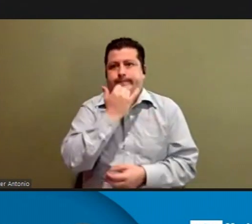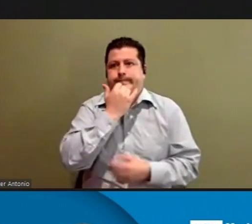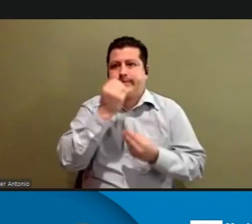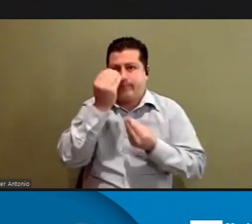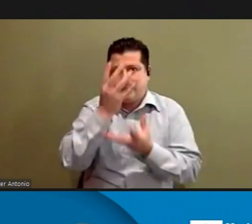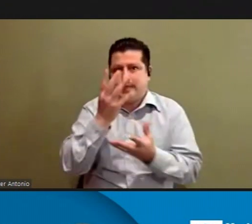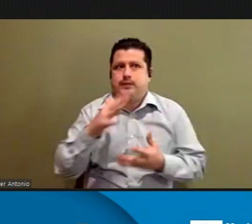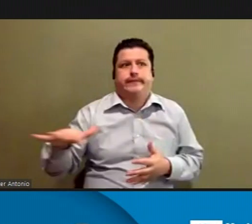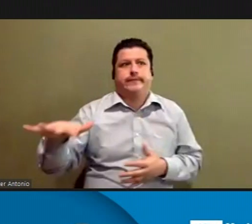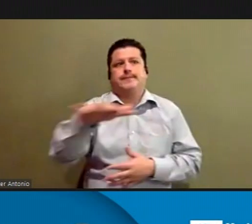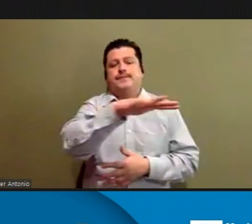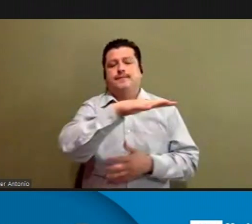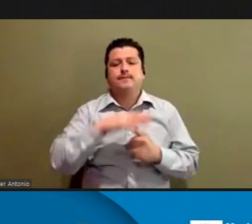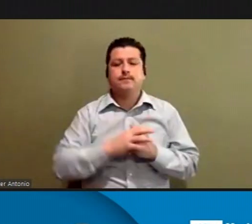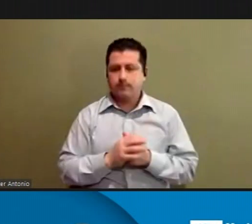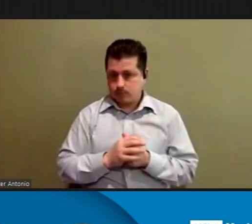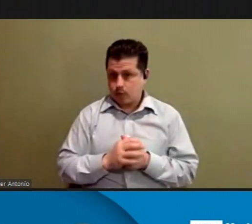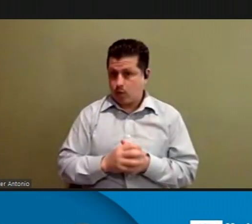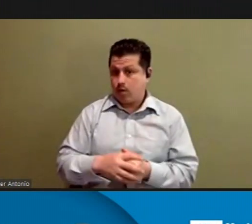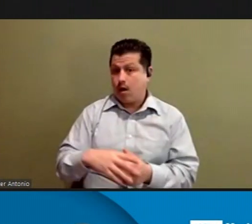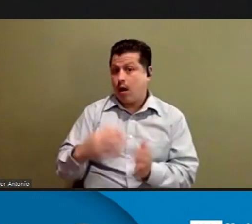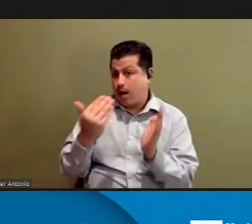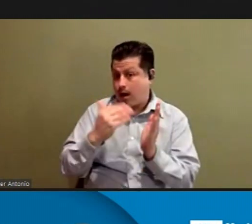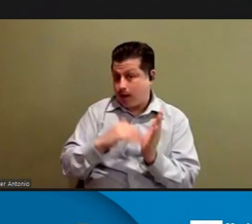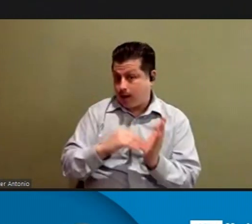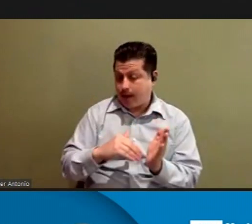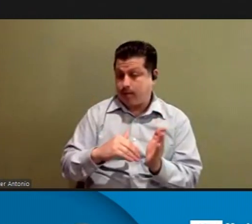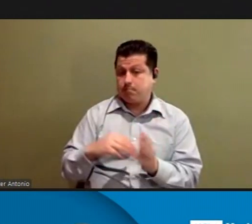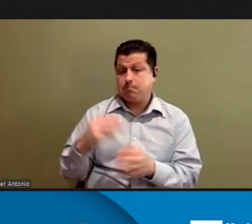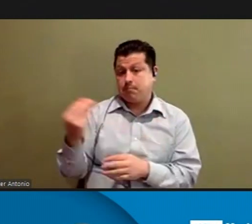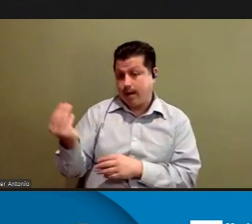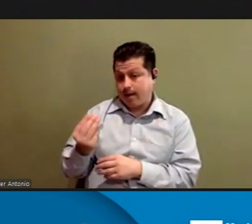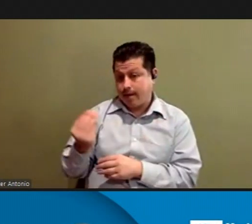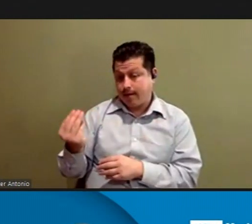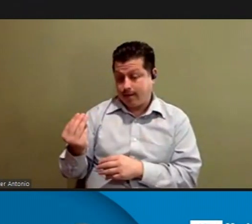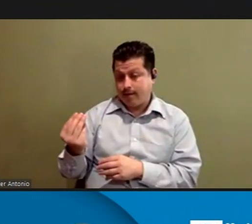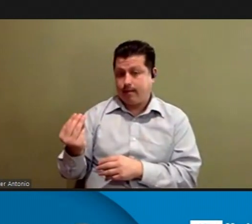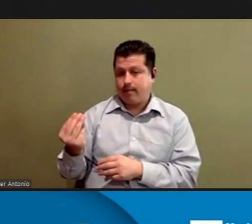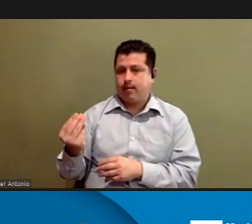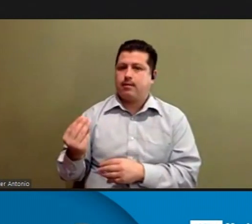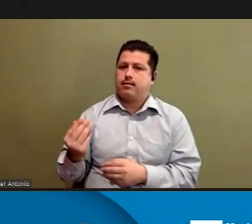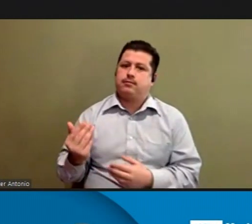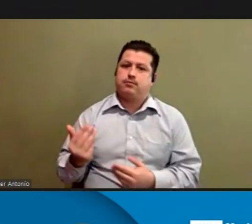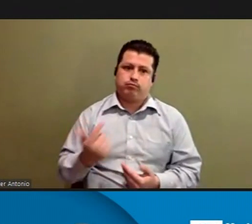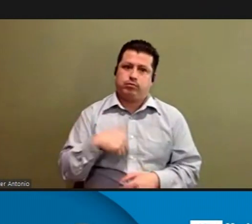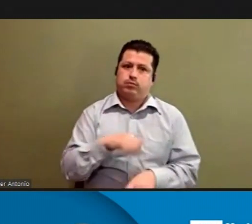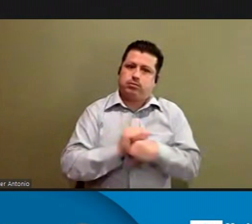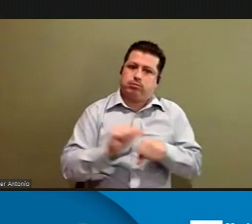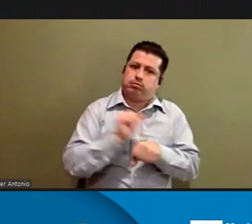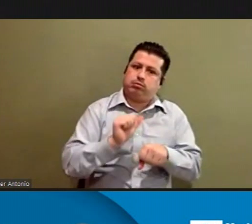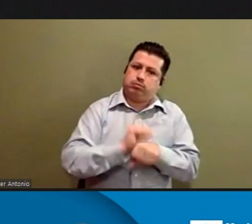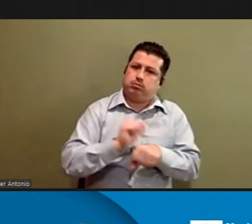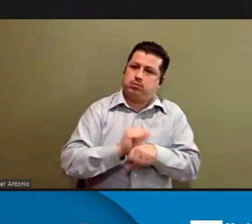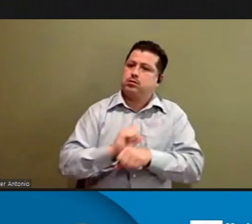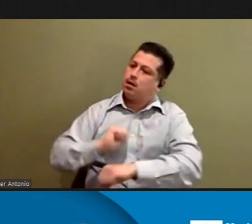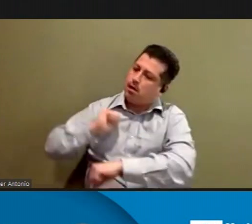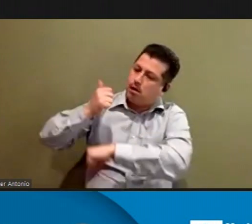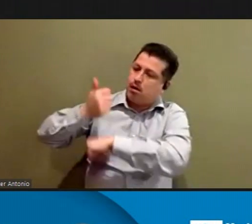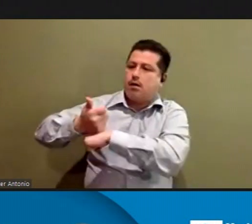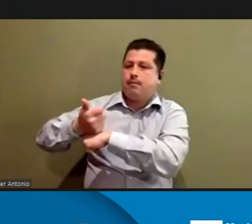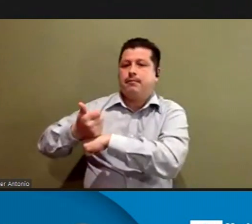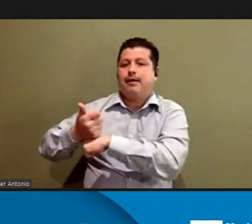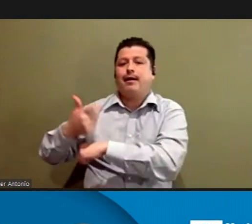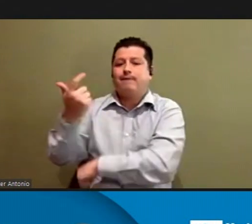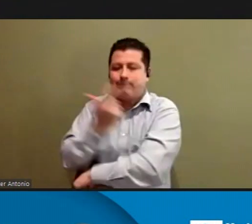Monday, as our city manager said, thanks for the hard work that we put in, we will have a vaccination site with